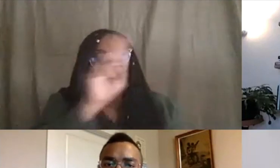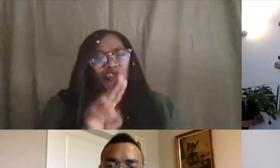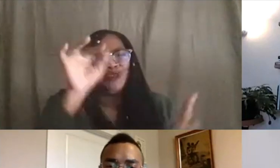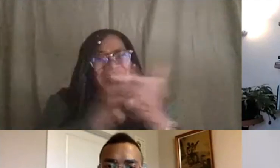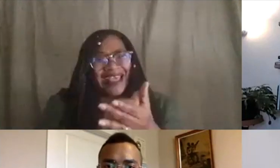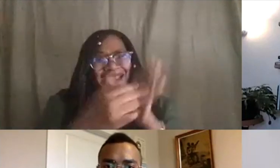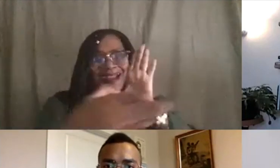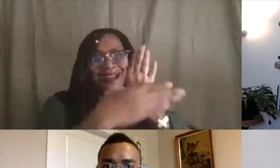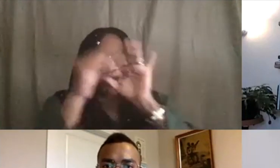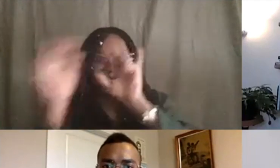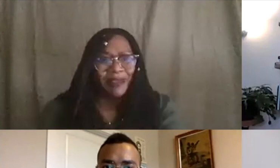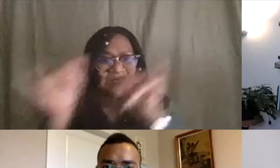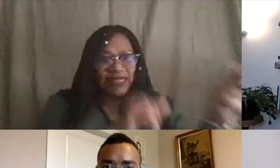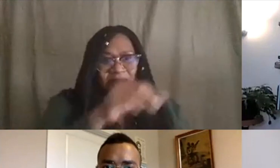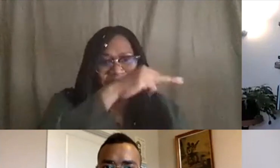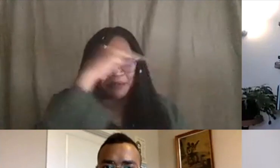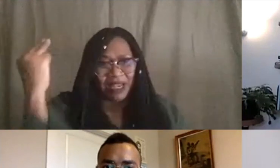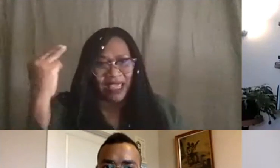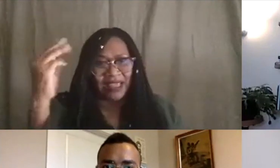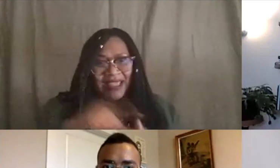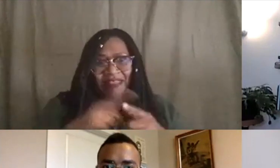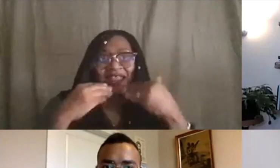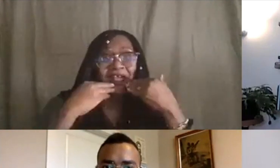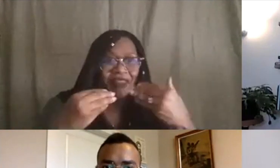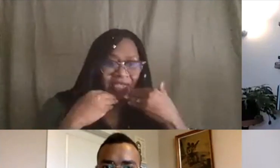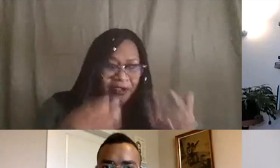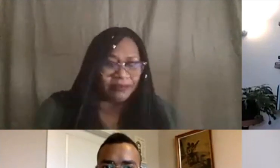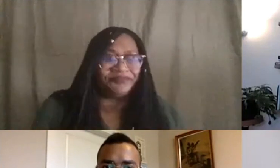likeness. And then a thank you. So there's